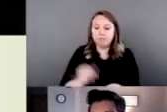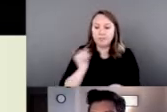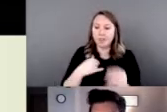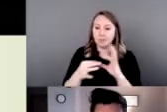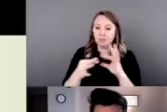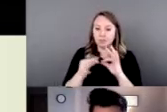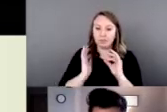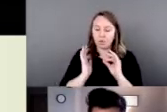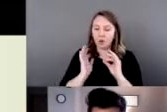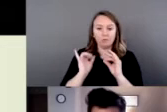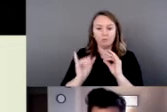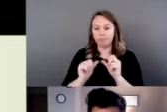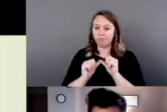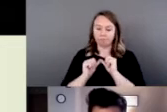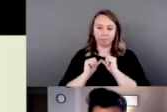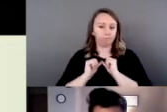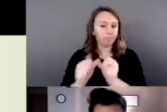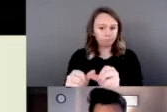just continues on.